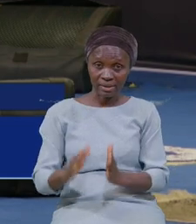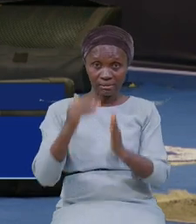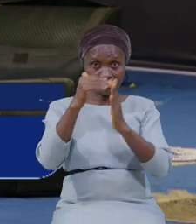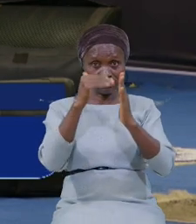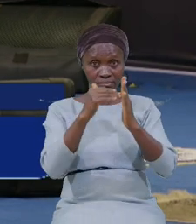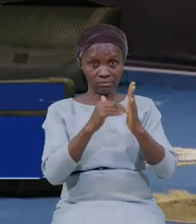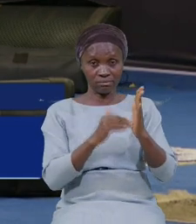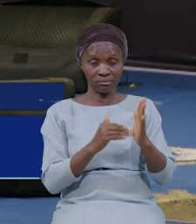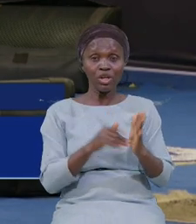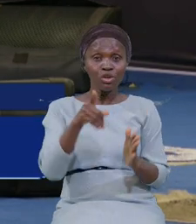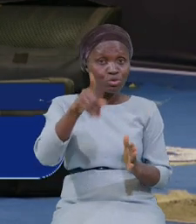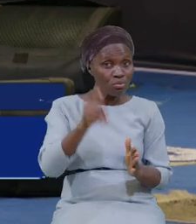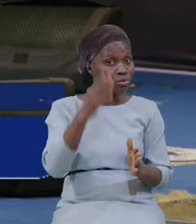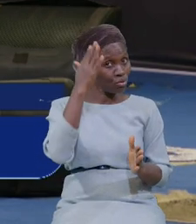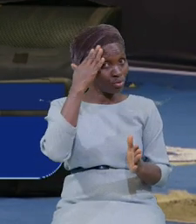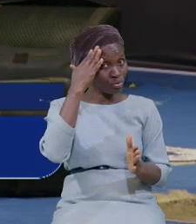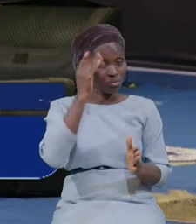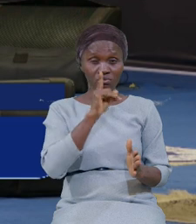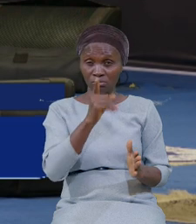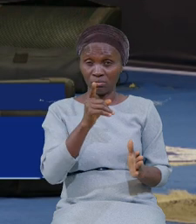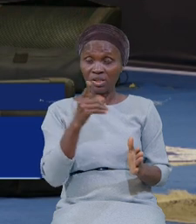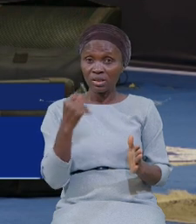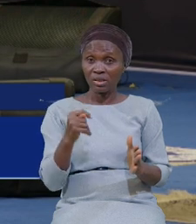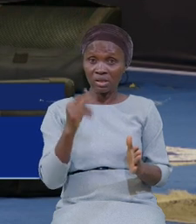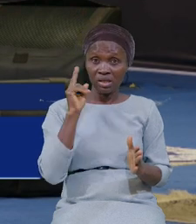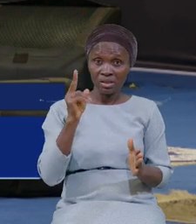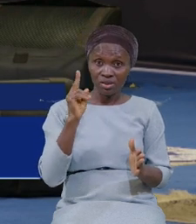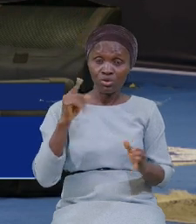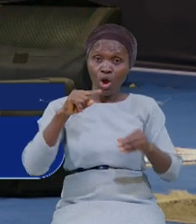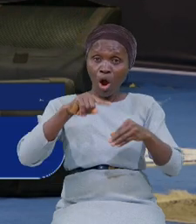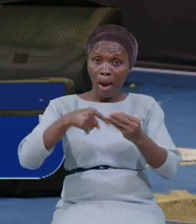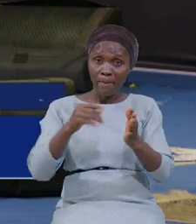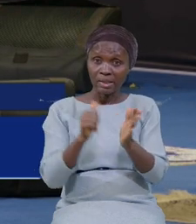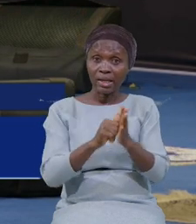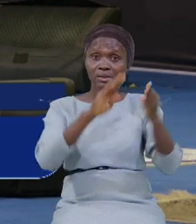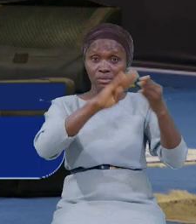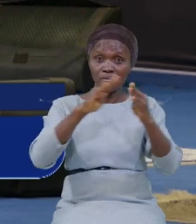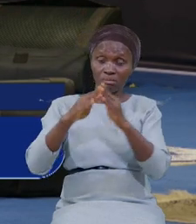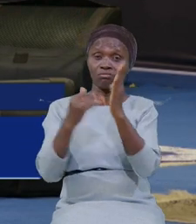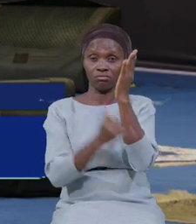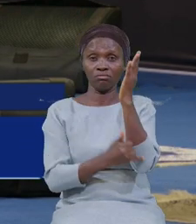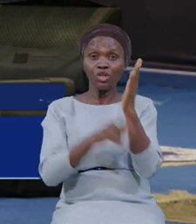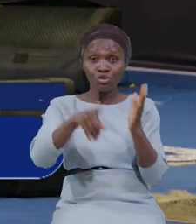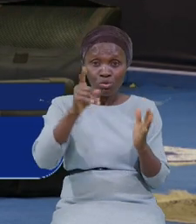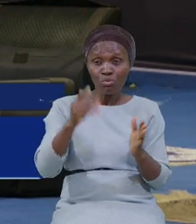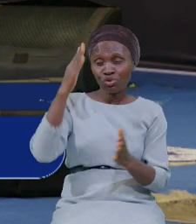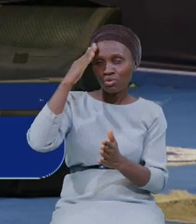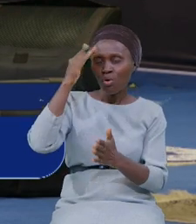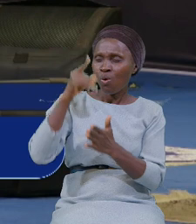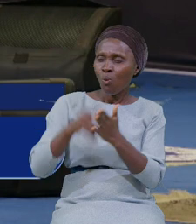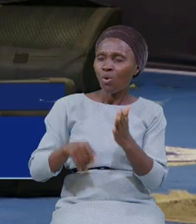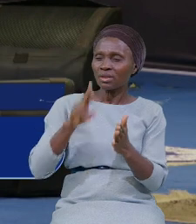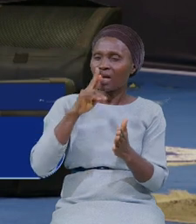course, you must know the history of that community. You must know the things that are challenges